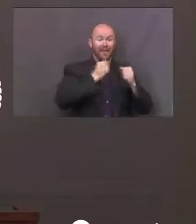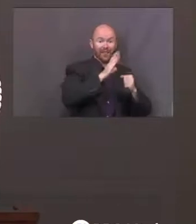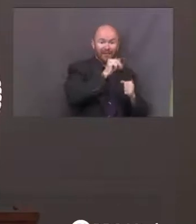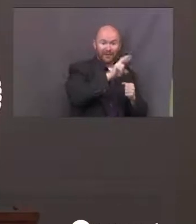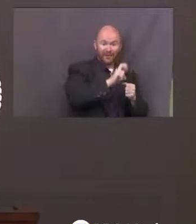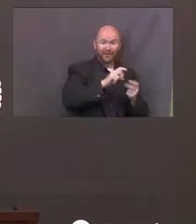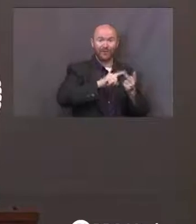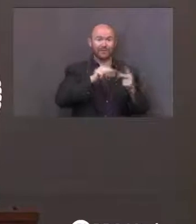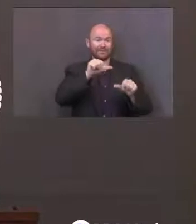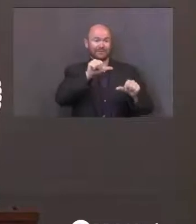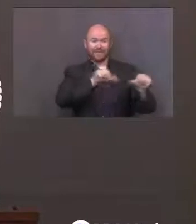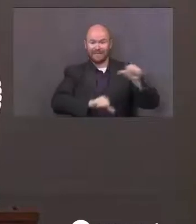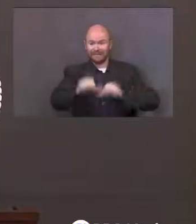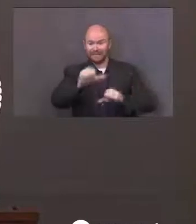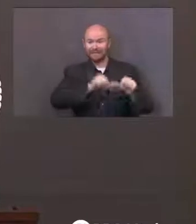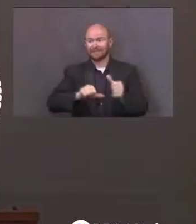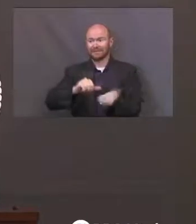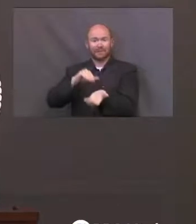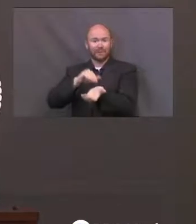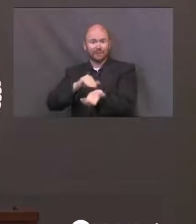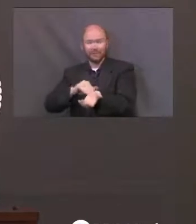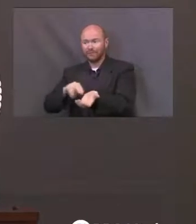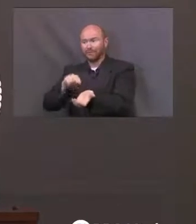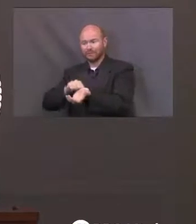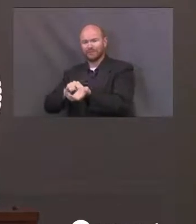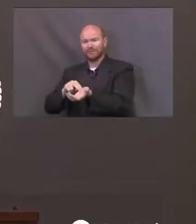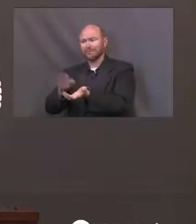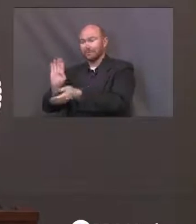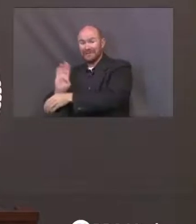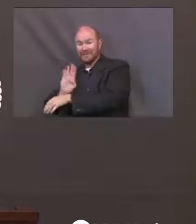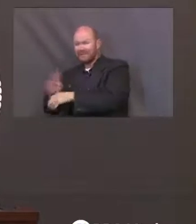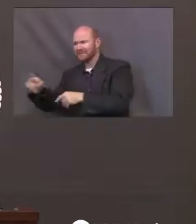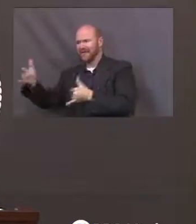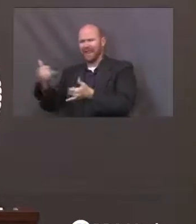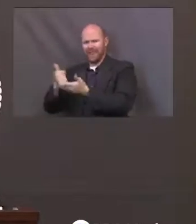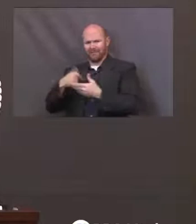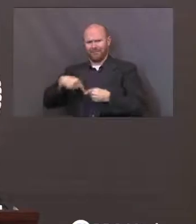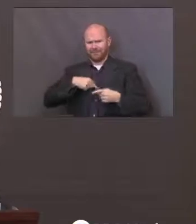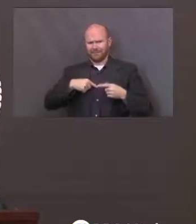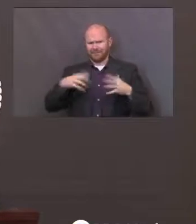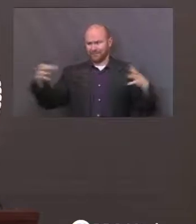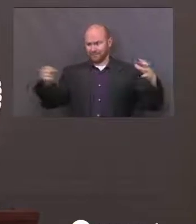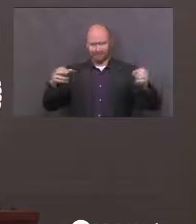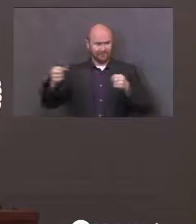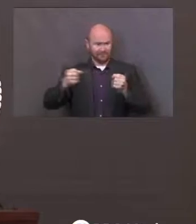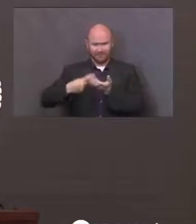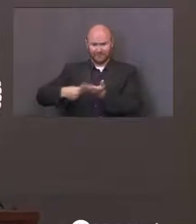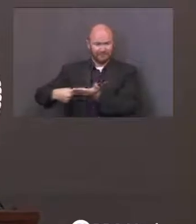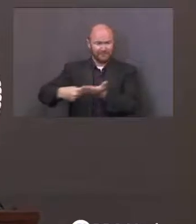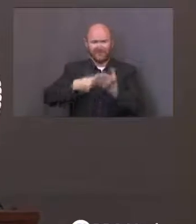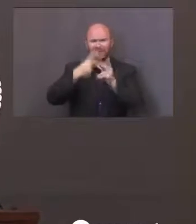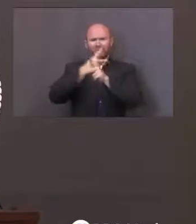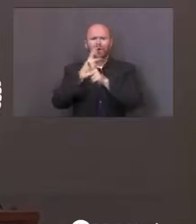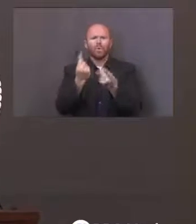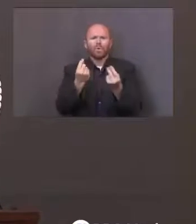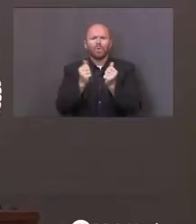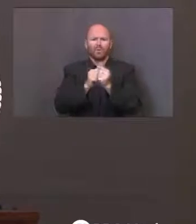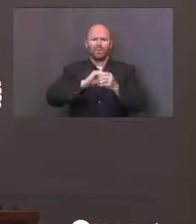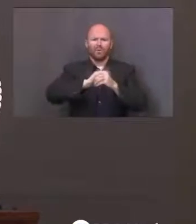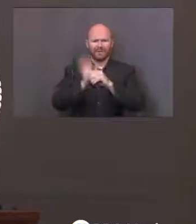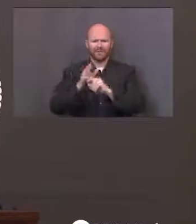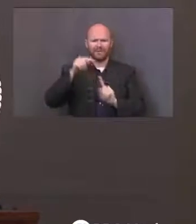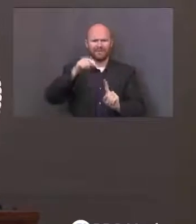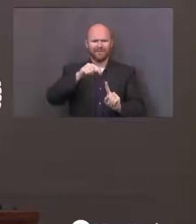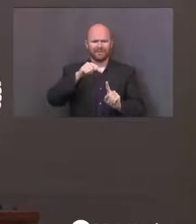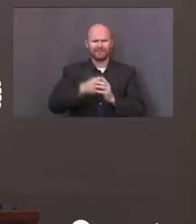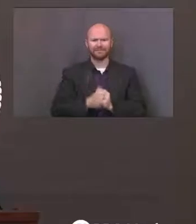could find to help us develop a plan on how we're going to go forward addressing this pandemic. And again, as we